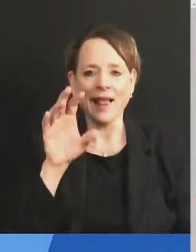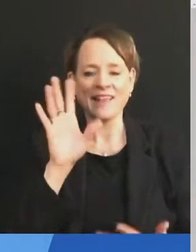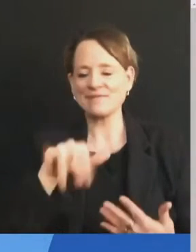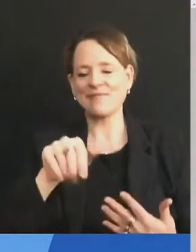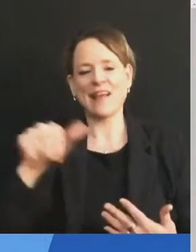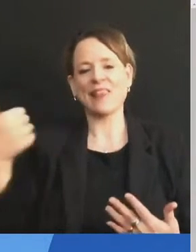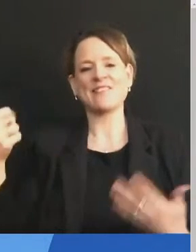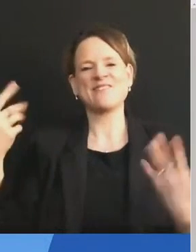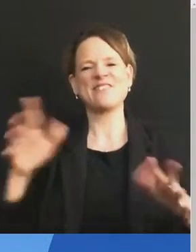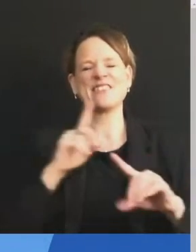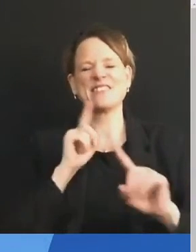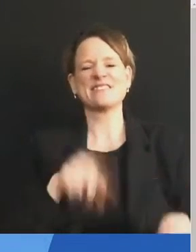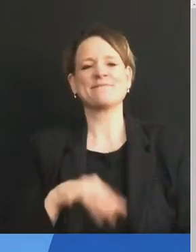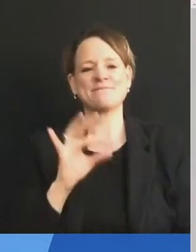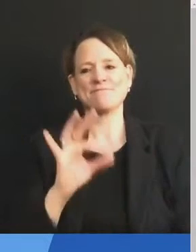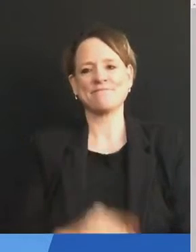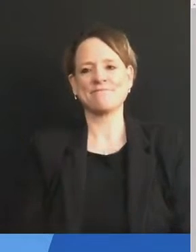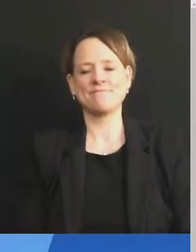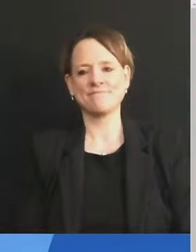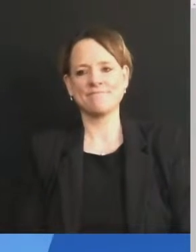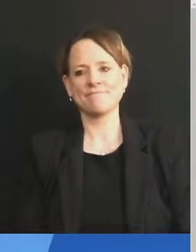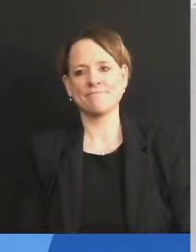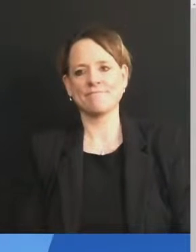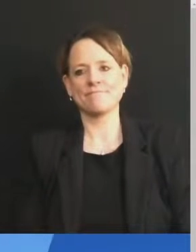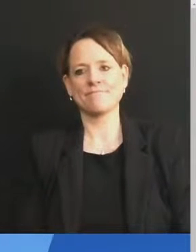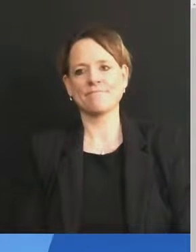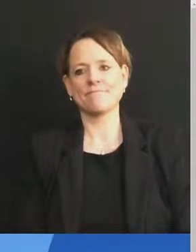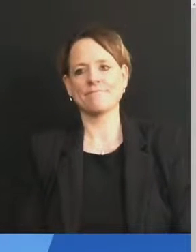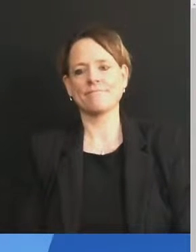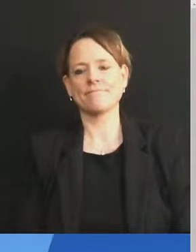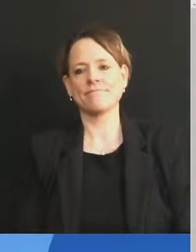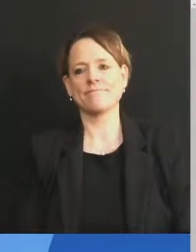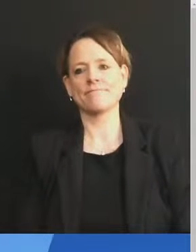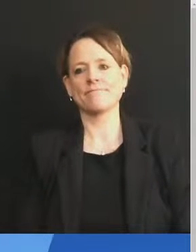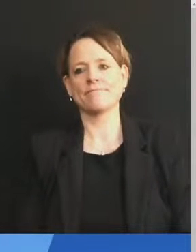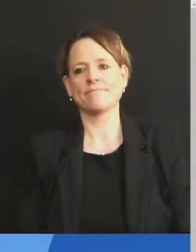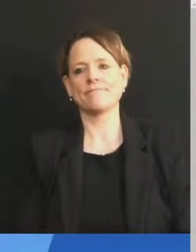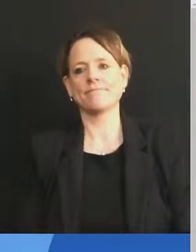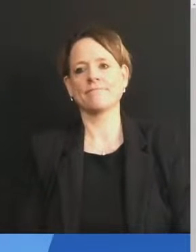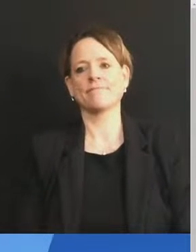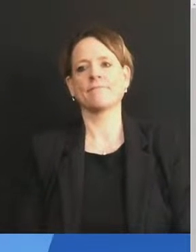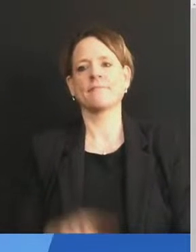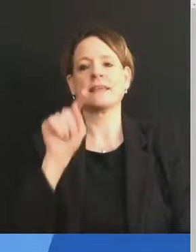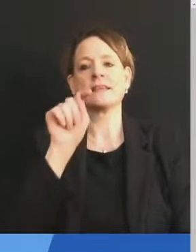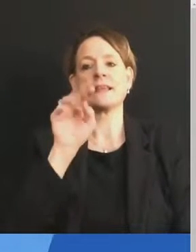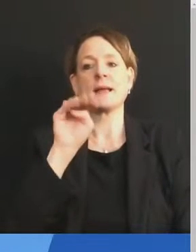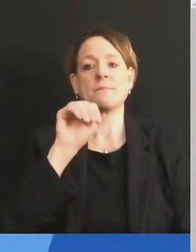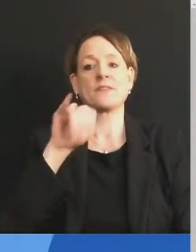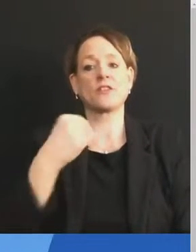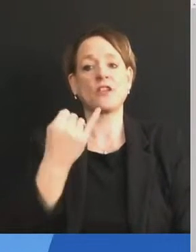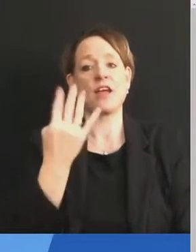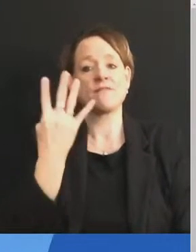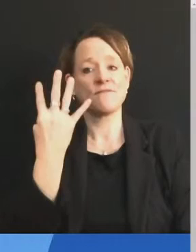question today belongs to TMJ4, no name given, TMJ4 in Milwaukee.